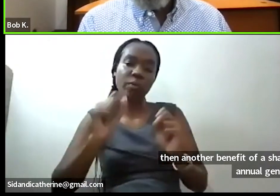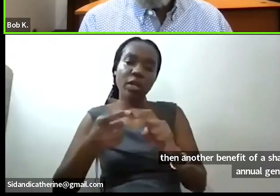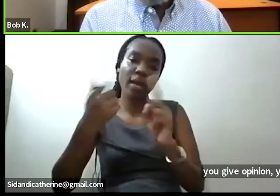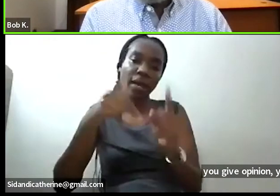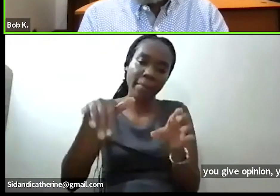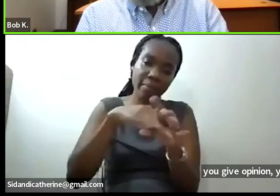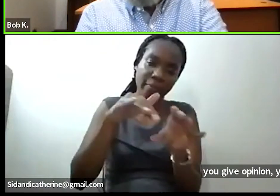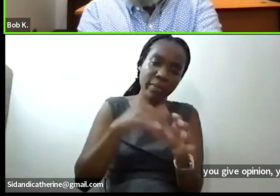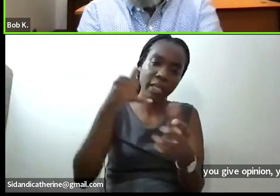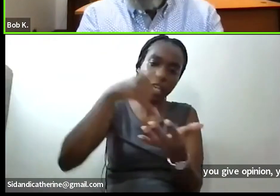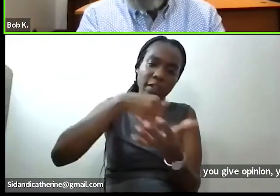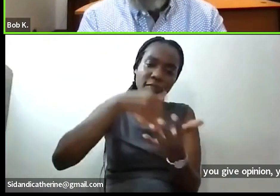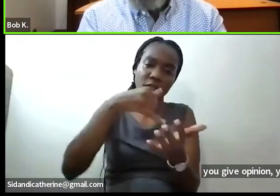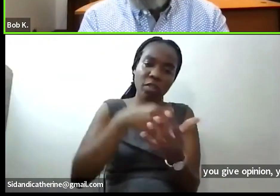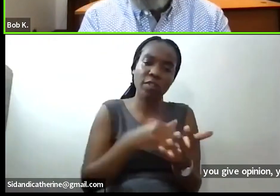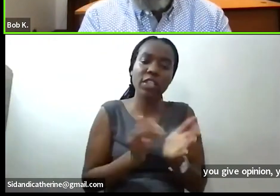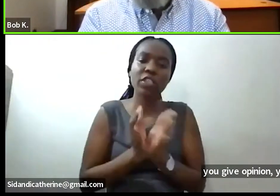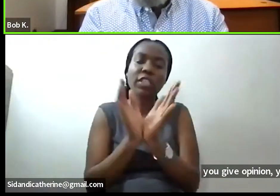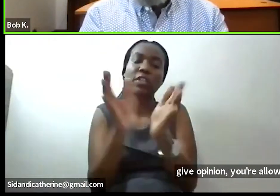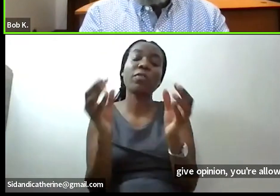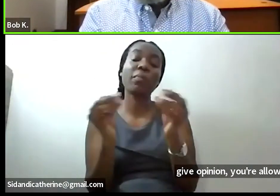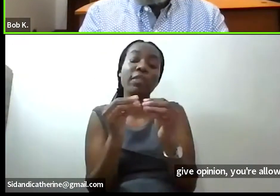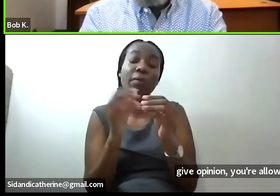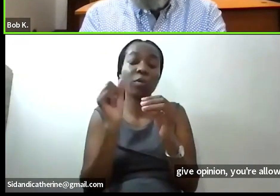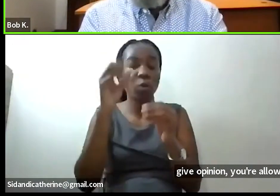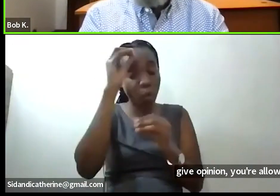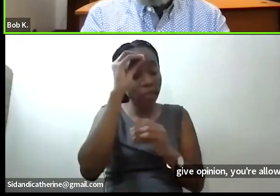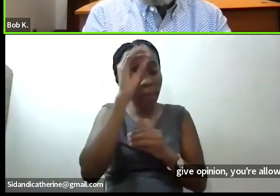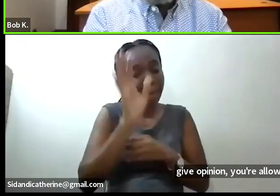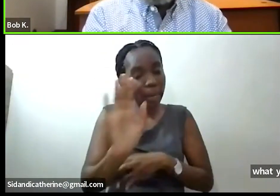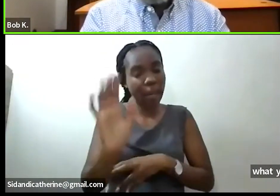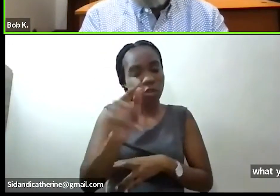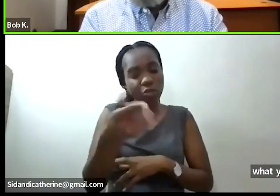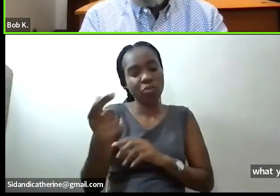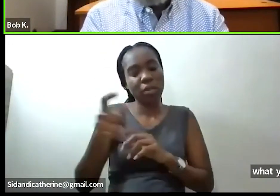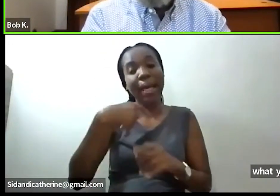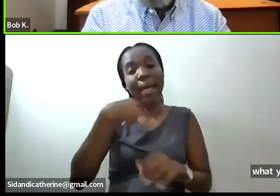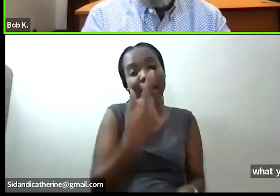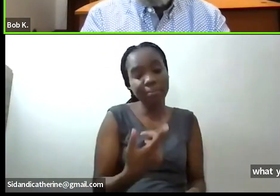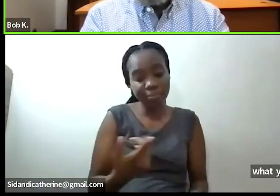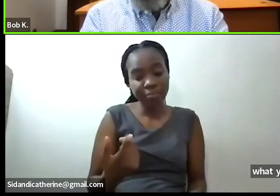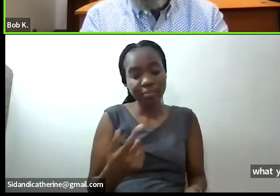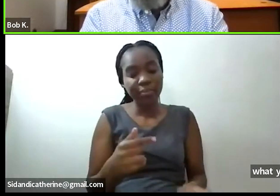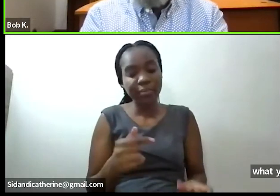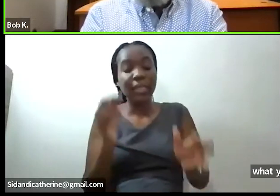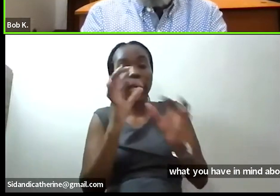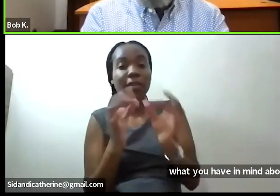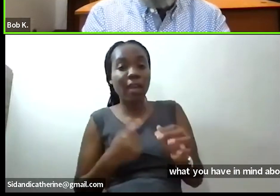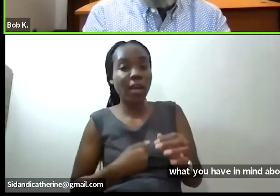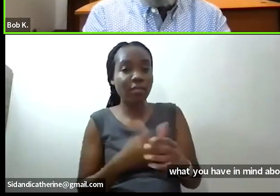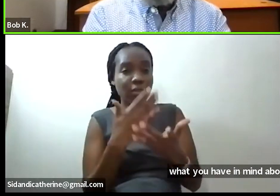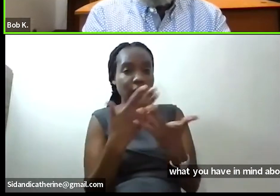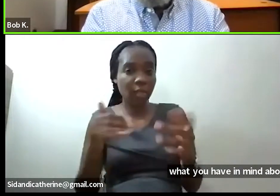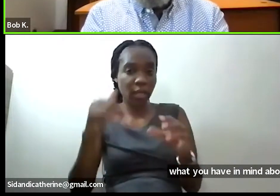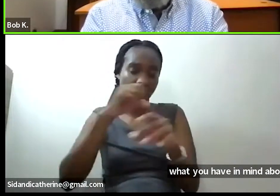suggest what you have in mind about how the company you feel should be run. You